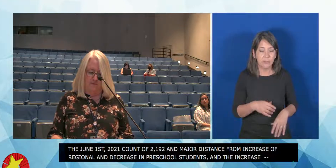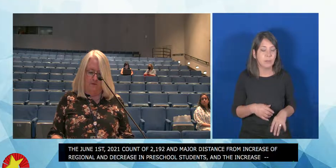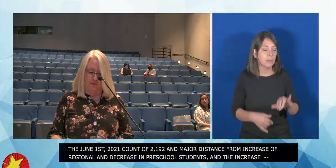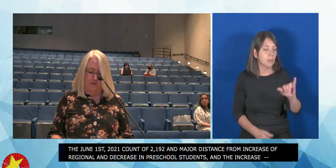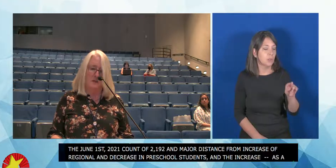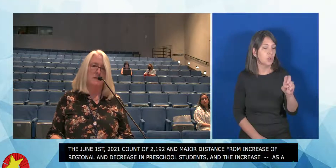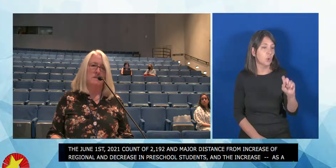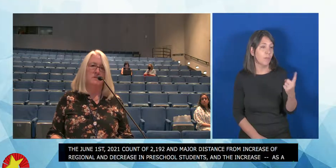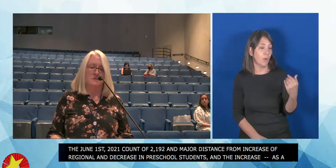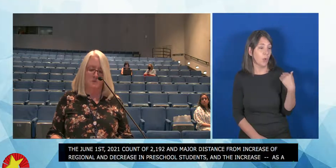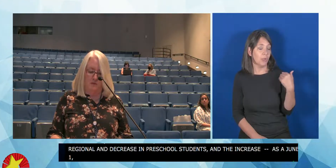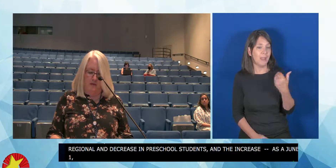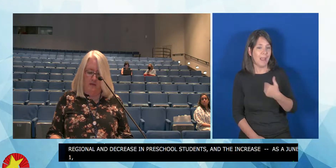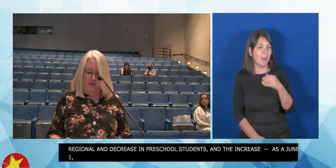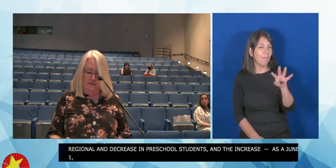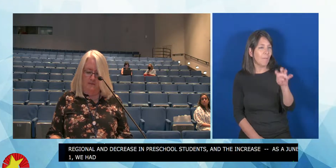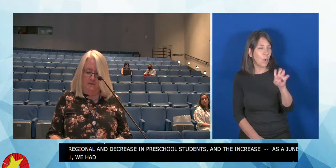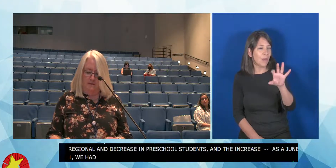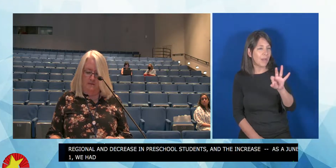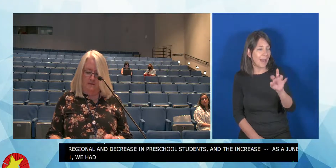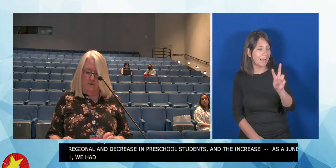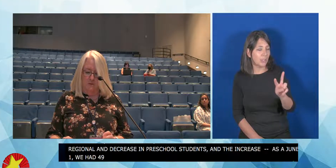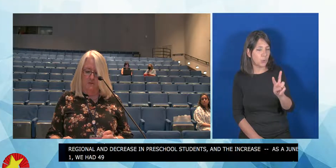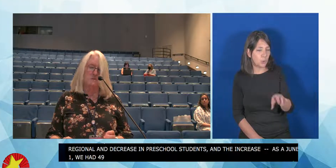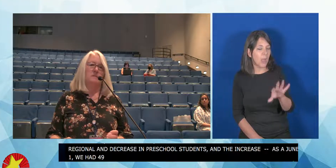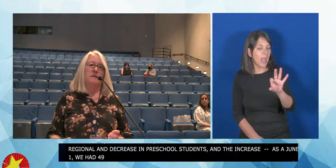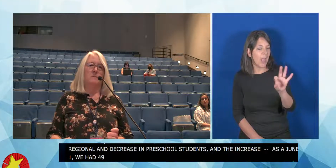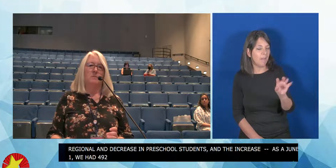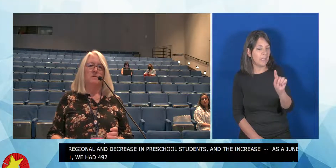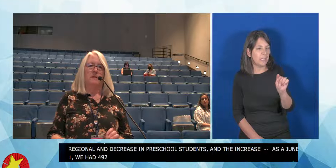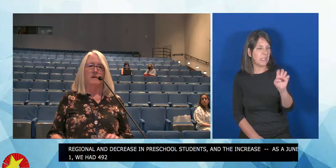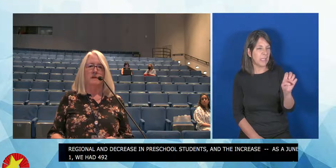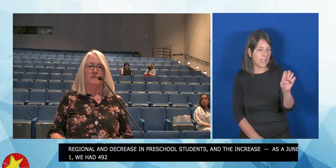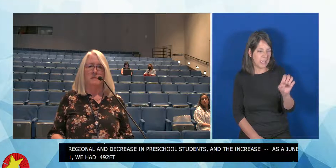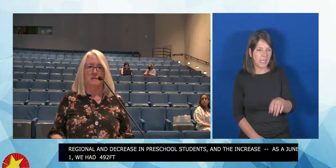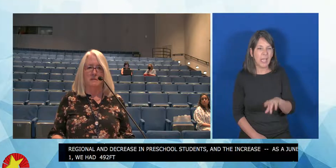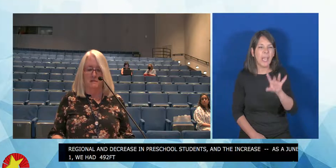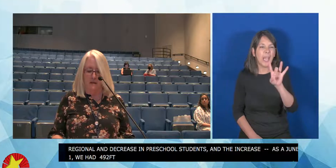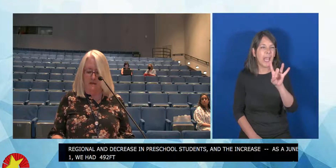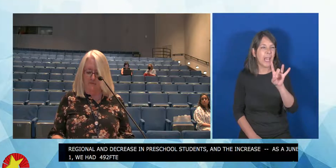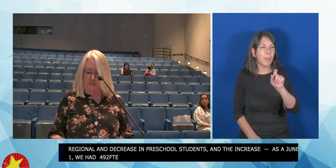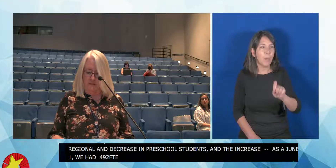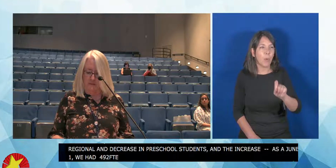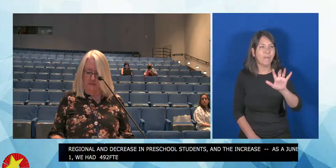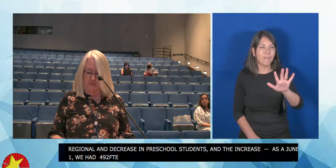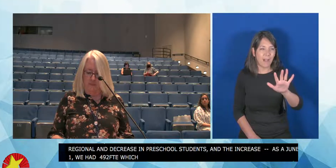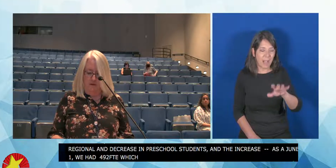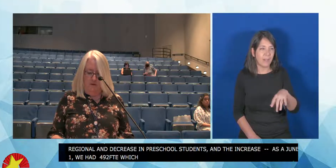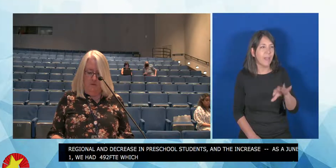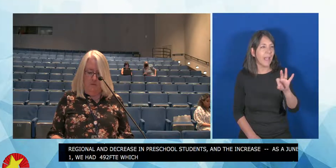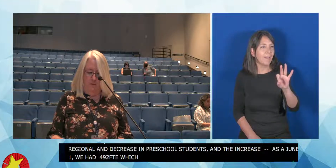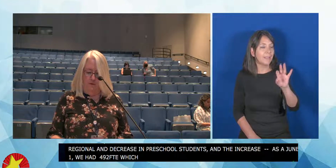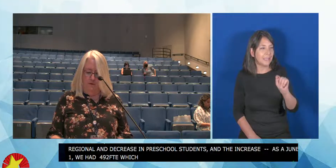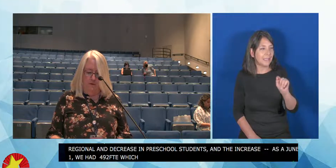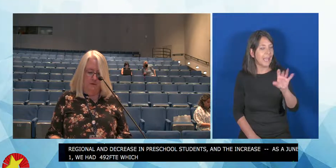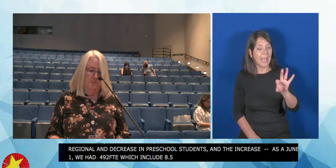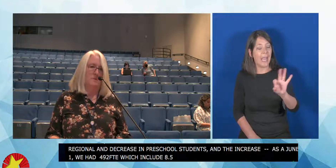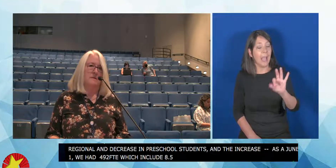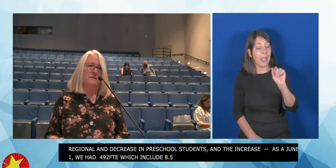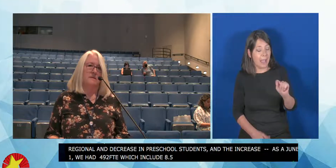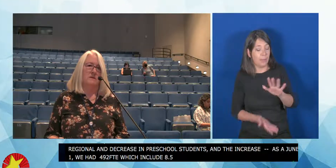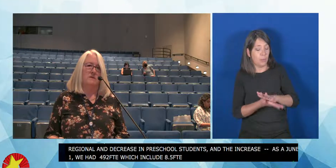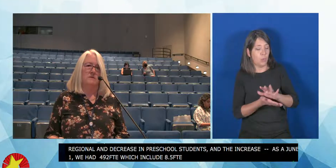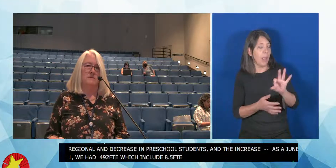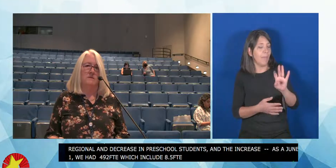had 492 FTEs, which includes 8.5 FTEs at FBC. We currently